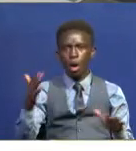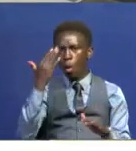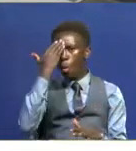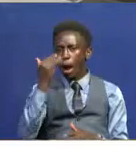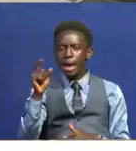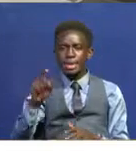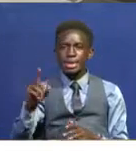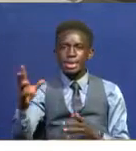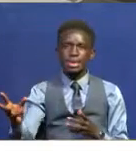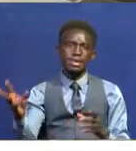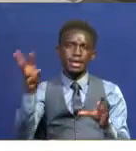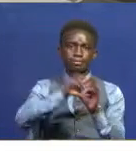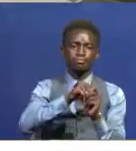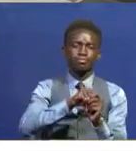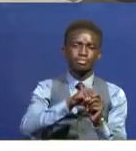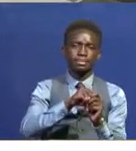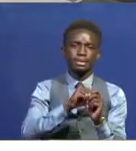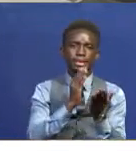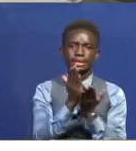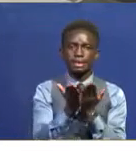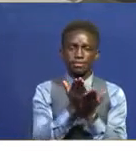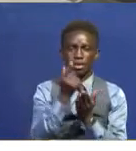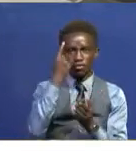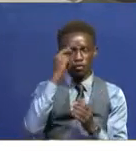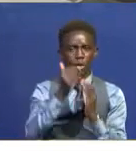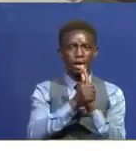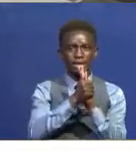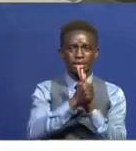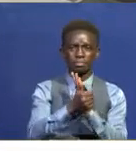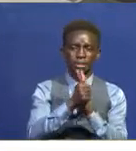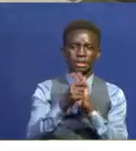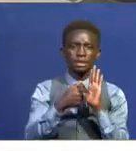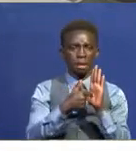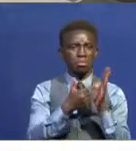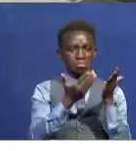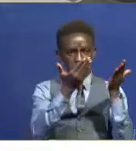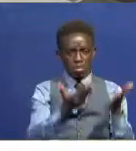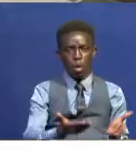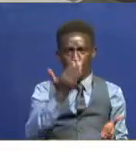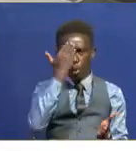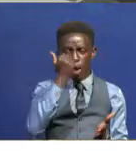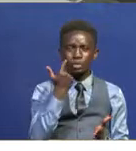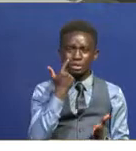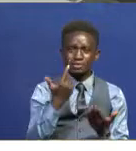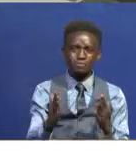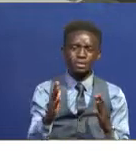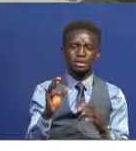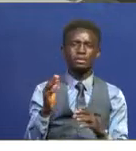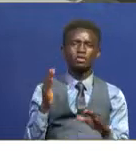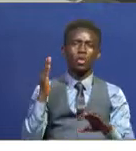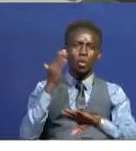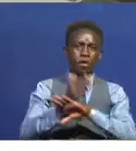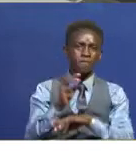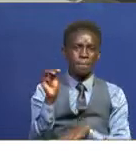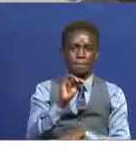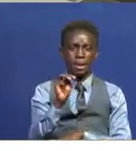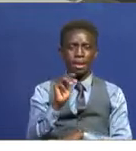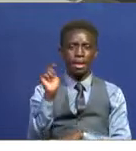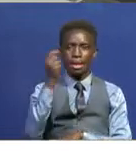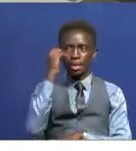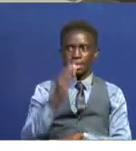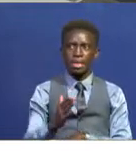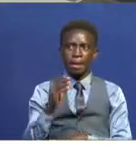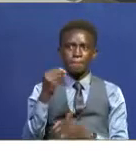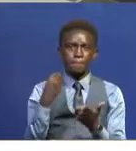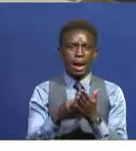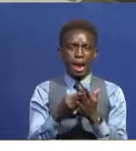incorporate the services of experts like you? Because we have seen millions of Kenyans have been conned of their